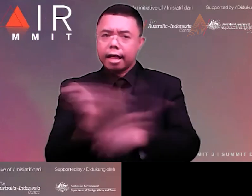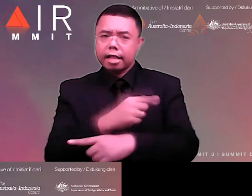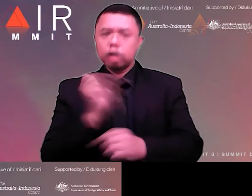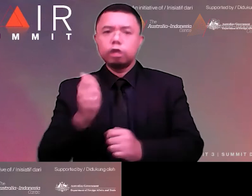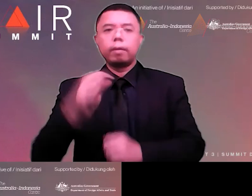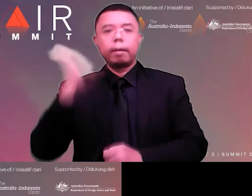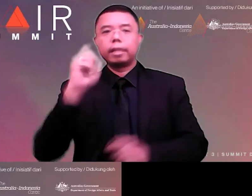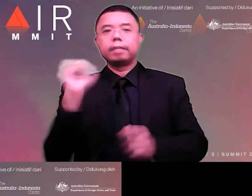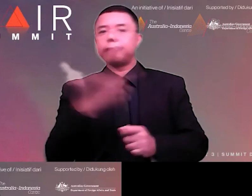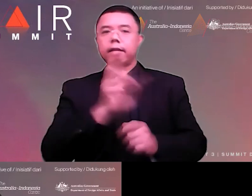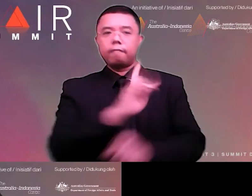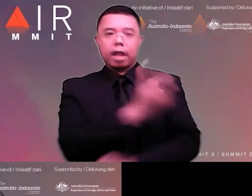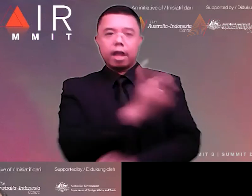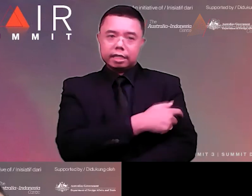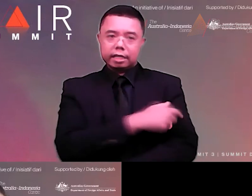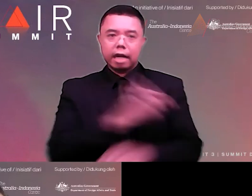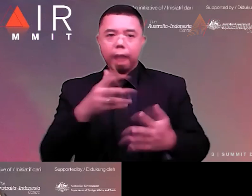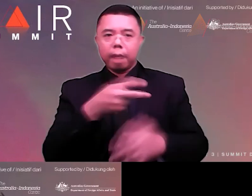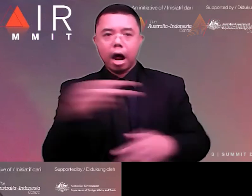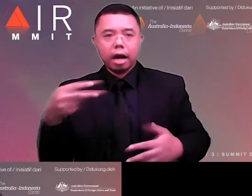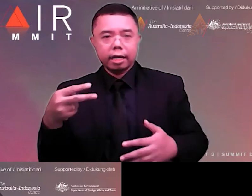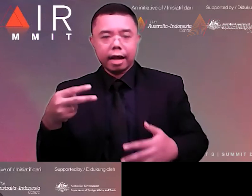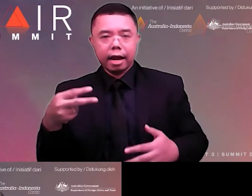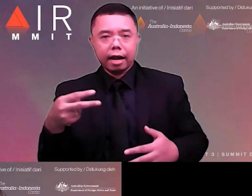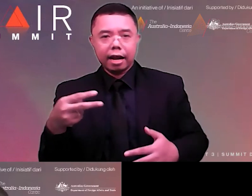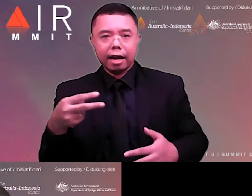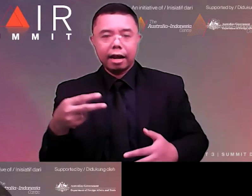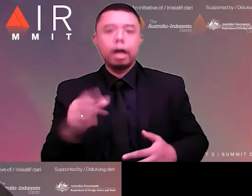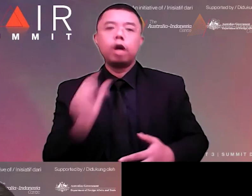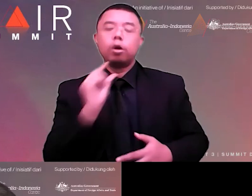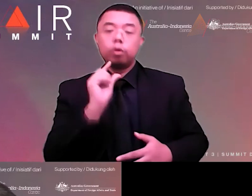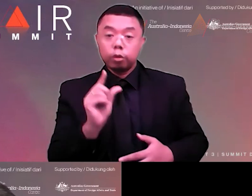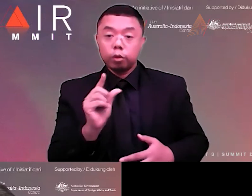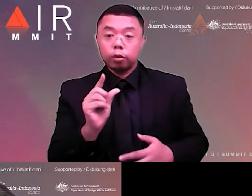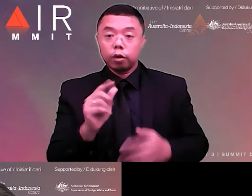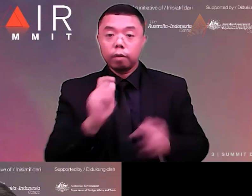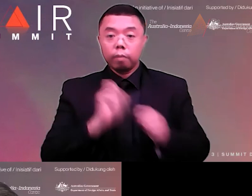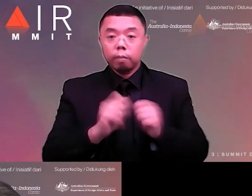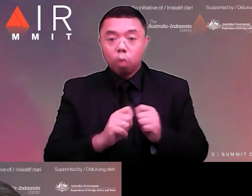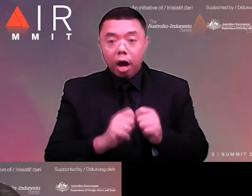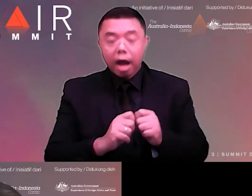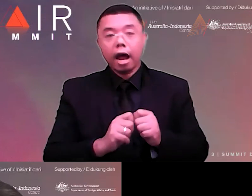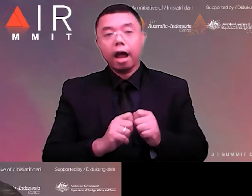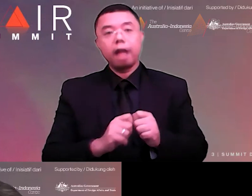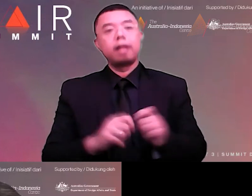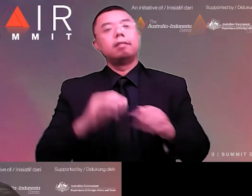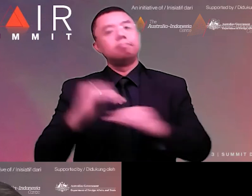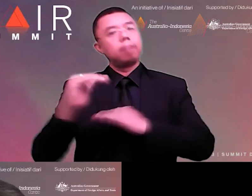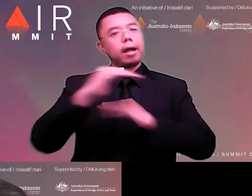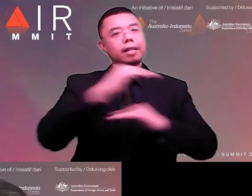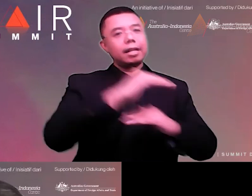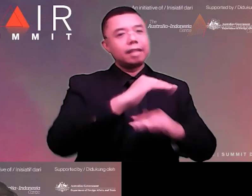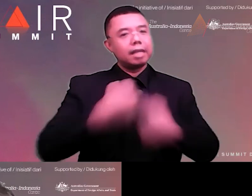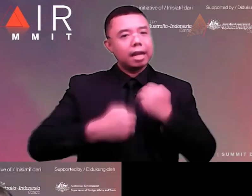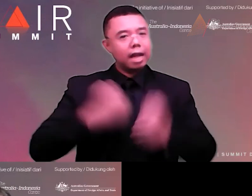the restrictions to be raised or eased in terms of economic activity? So we have